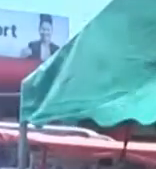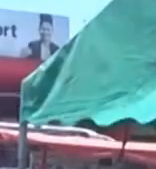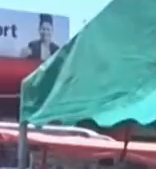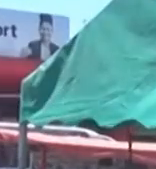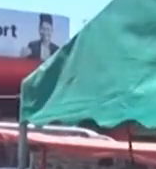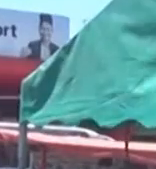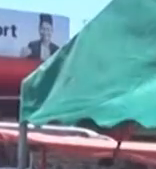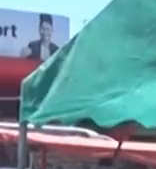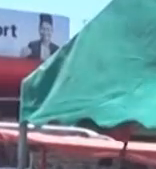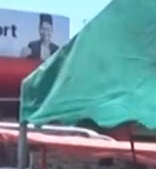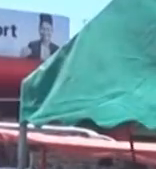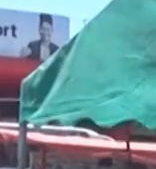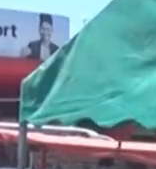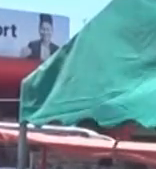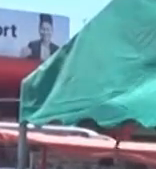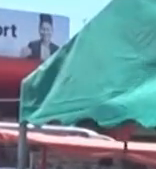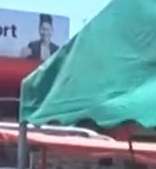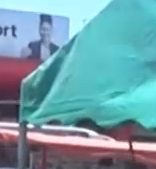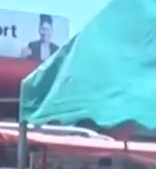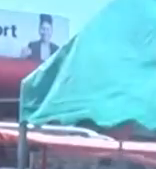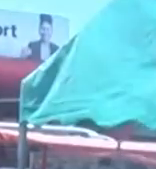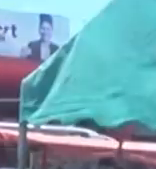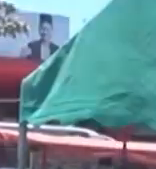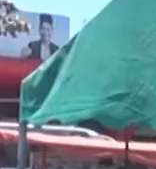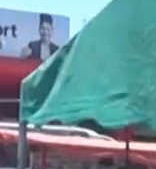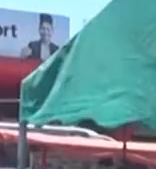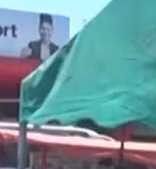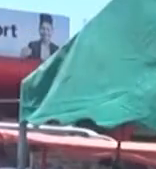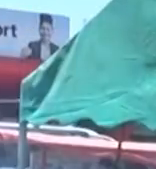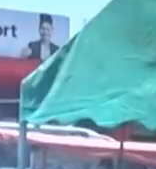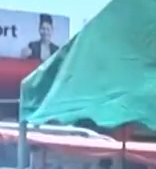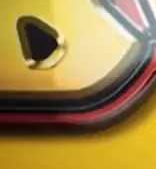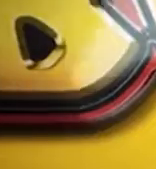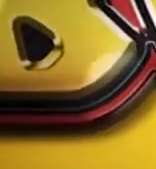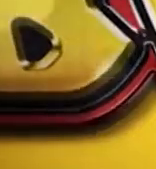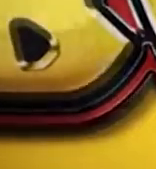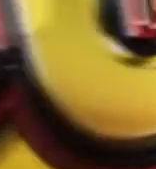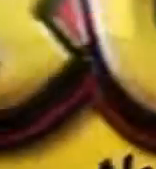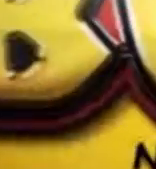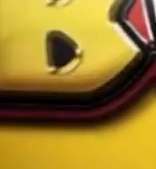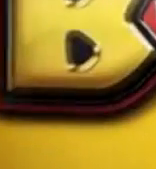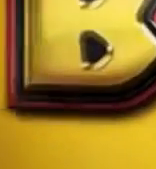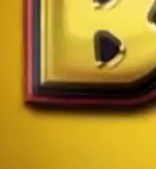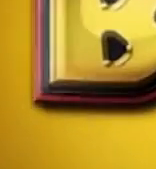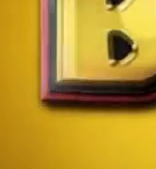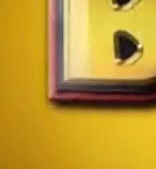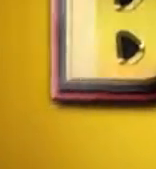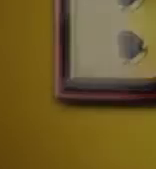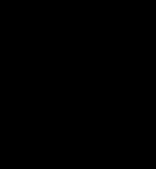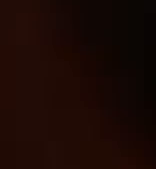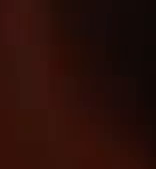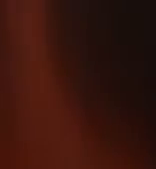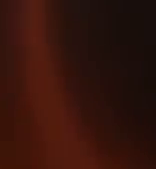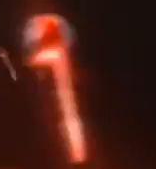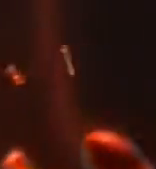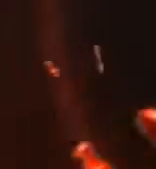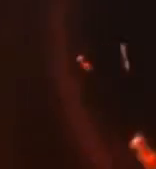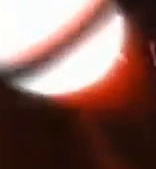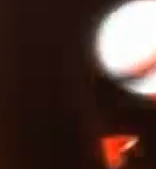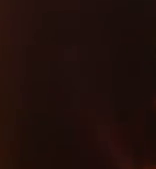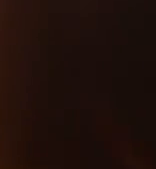Bola, ang gono ilutoka tutalita ka ng Bola FM bertini nambang 2 en seri. Bola FM nambang 2 en seri.